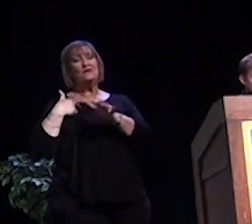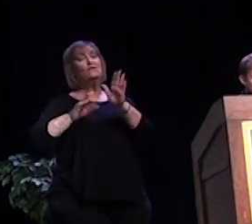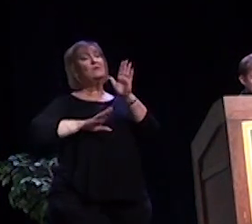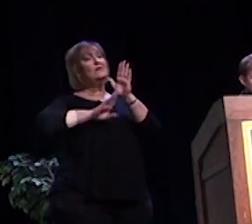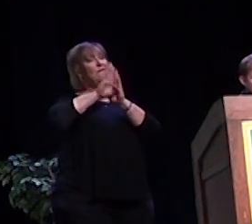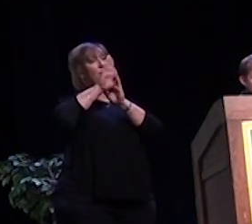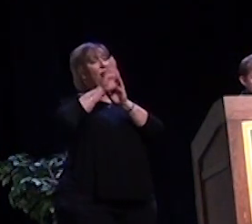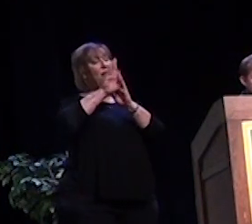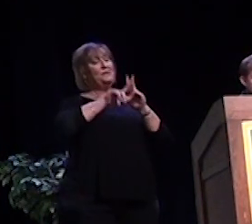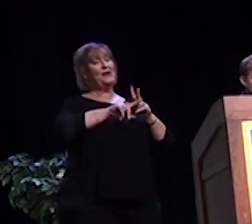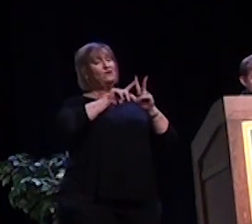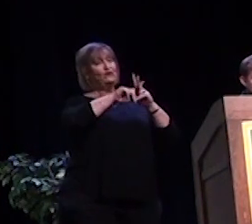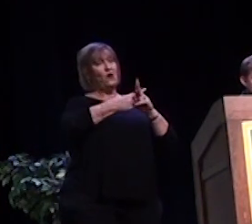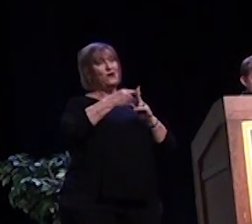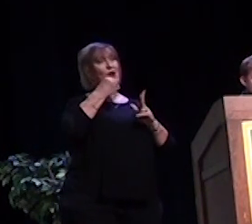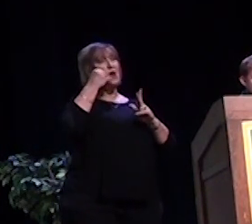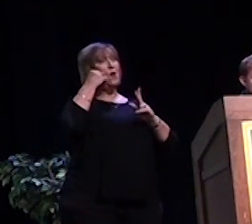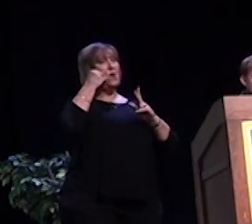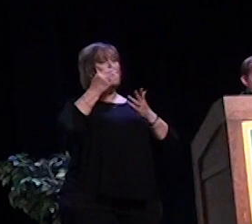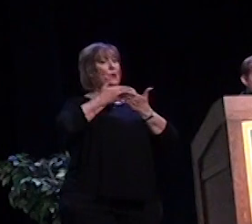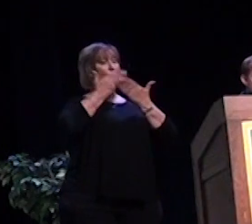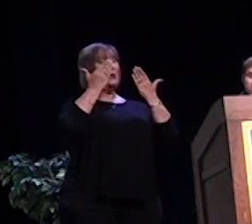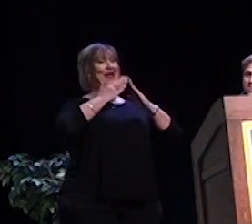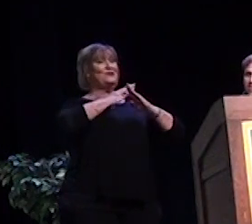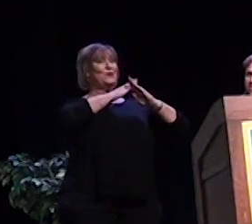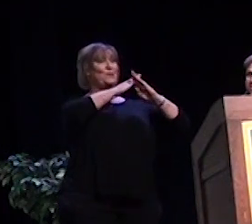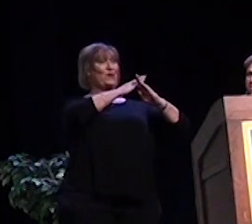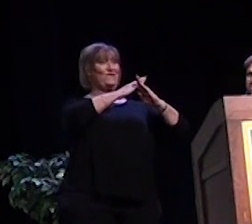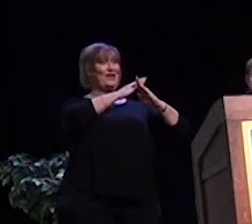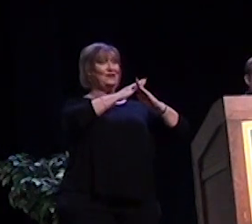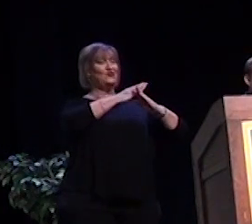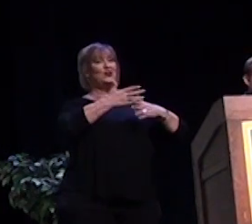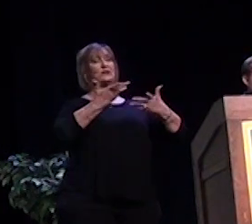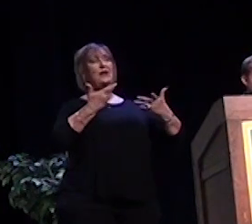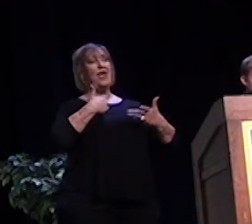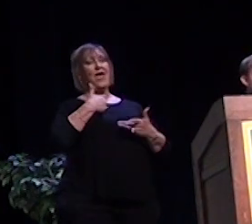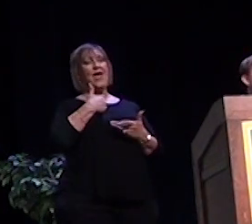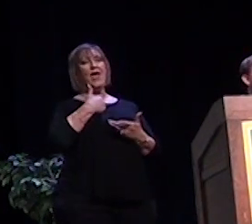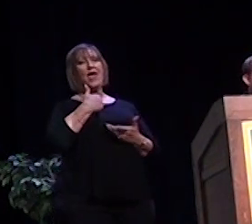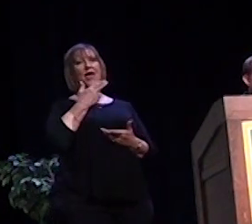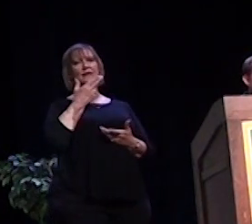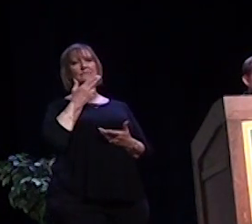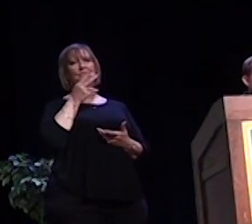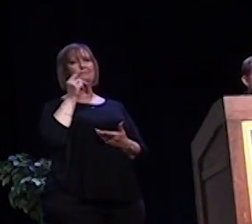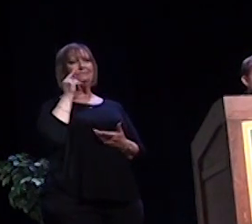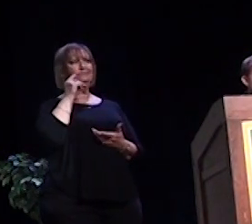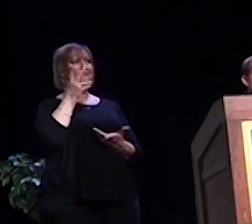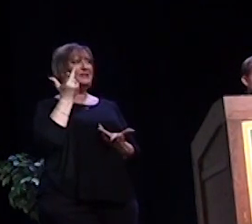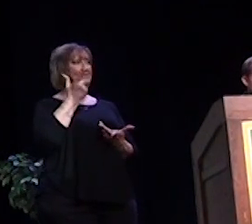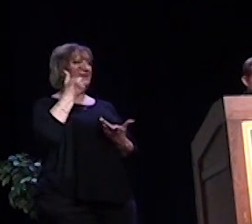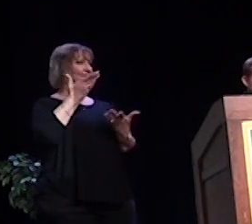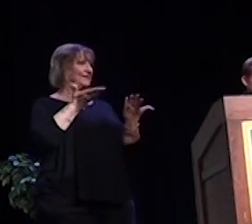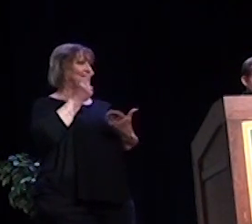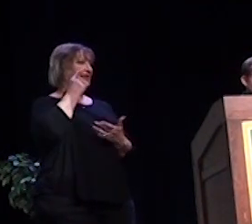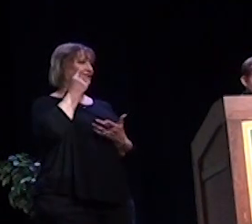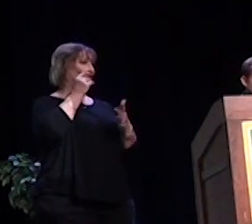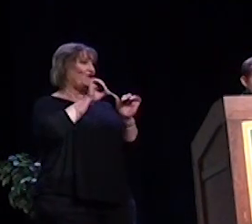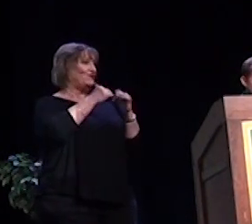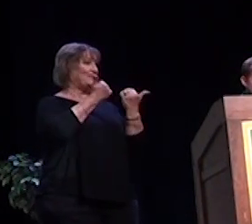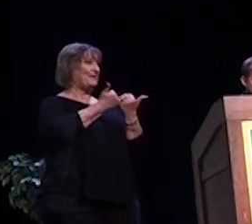and implementation of the homeless prevention program at SAMMinistries in San Antonio. So please join me in welcoming Liz Cruz.